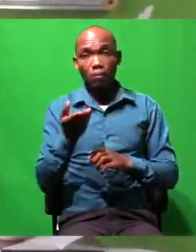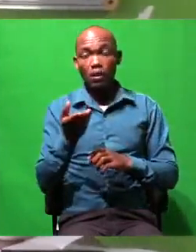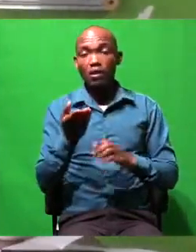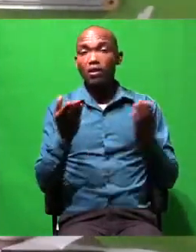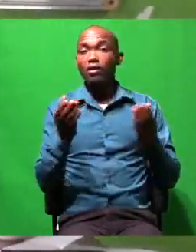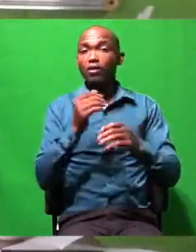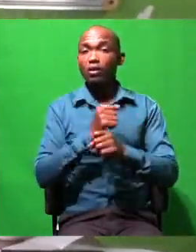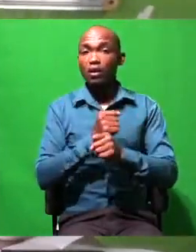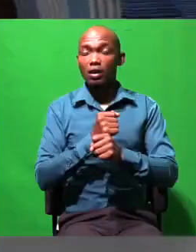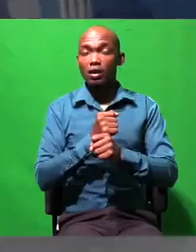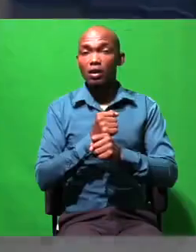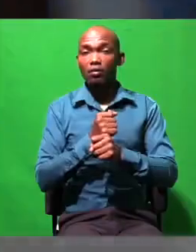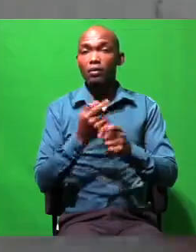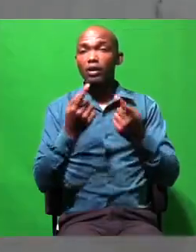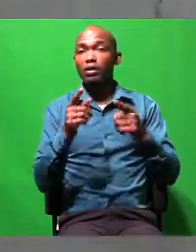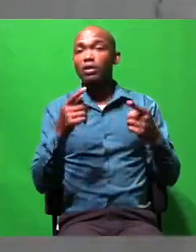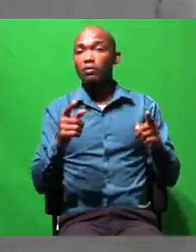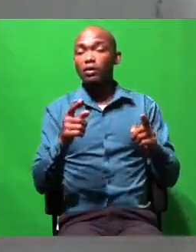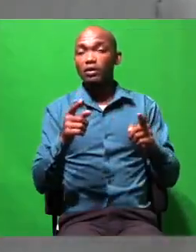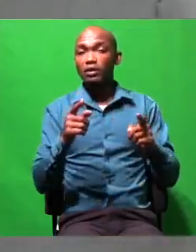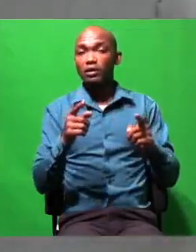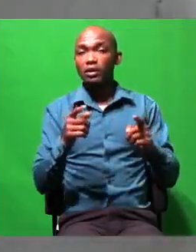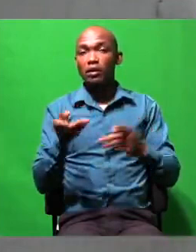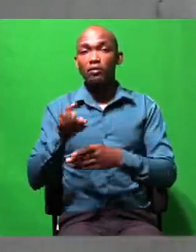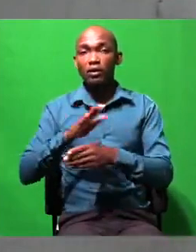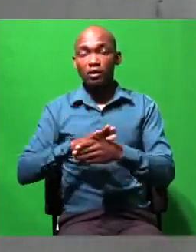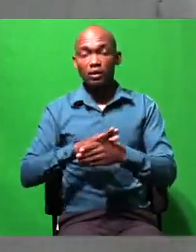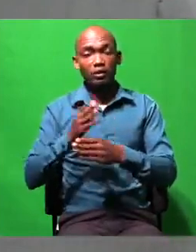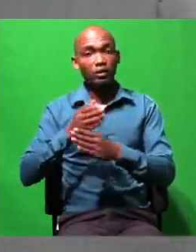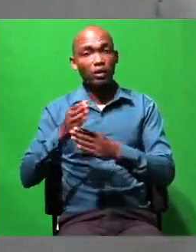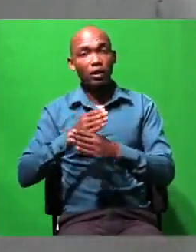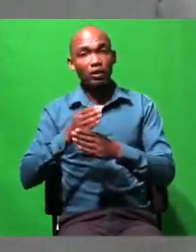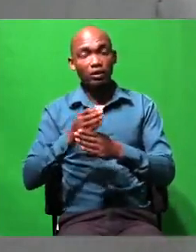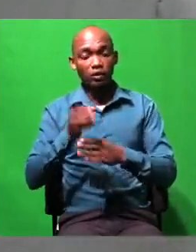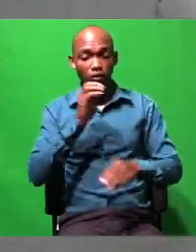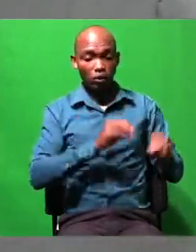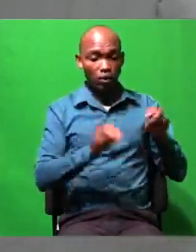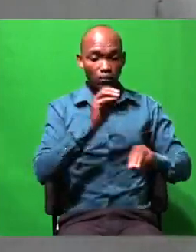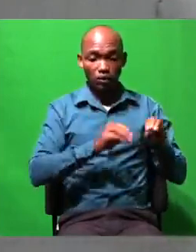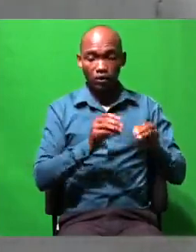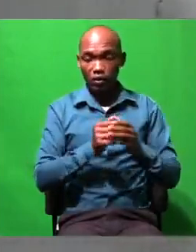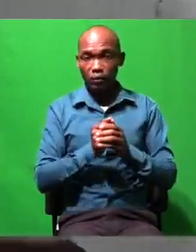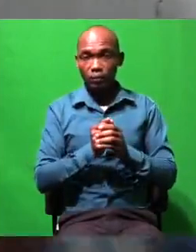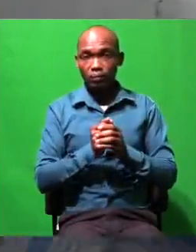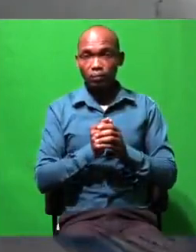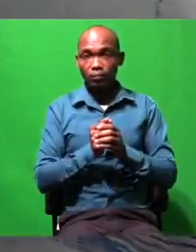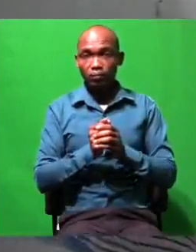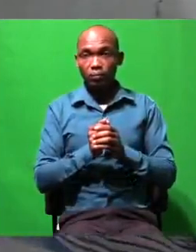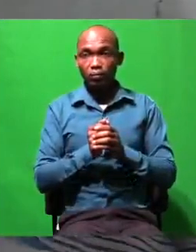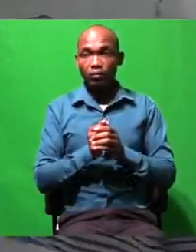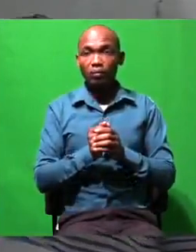whereby we can have different fields that are related to chemistry. Here we